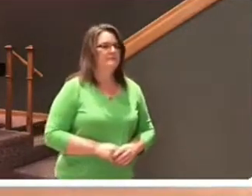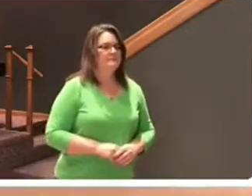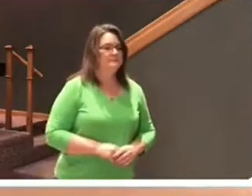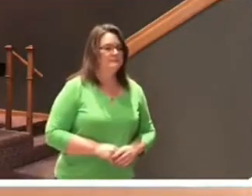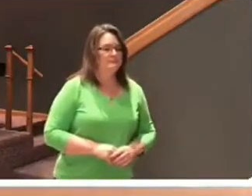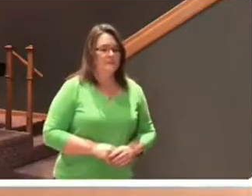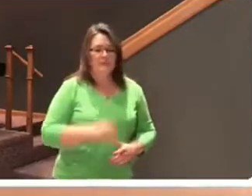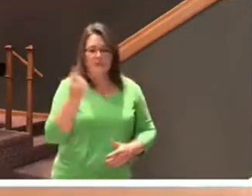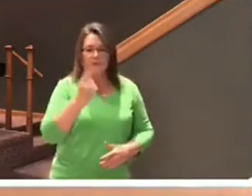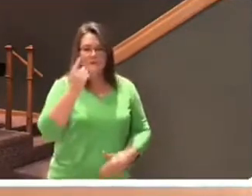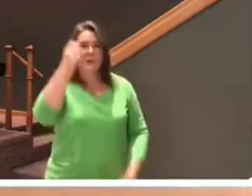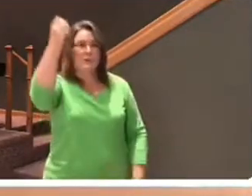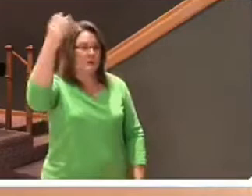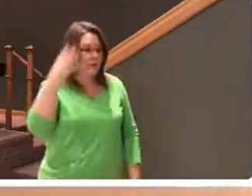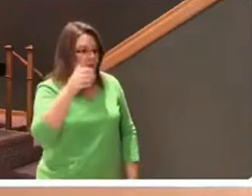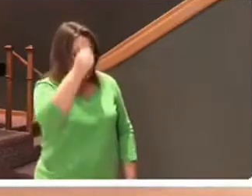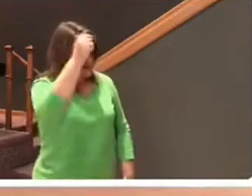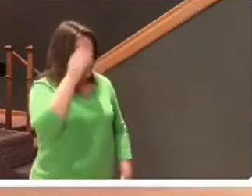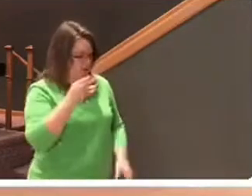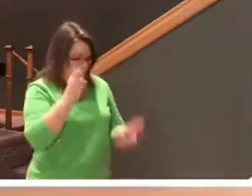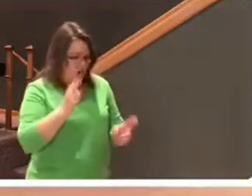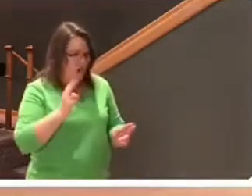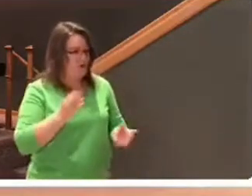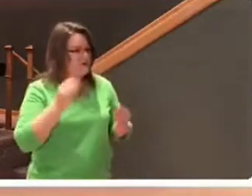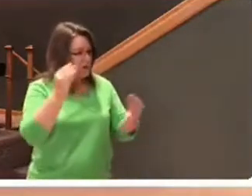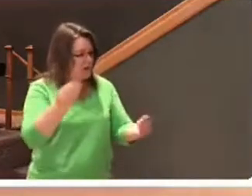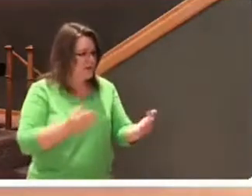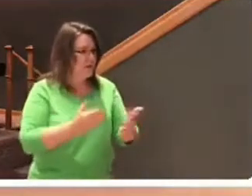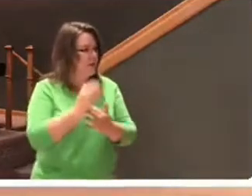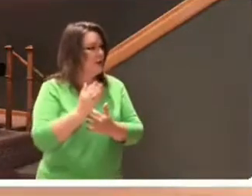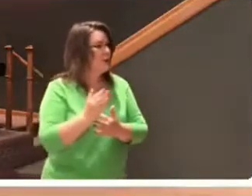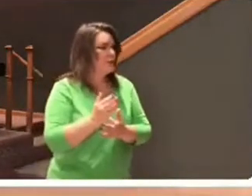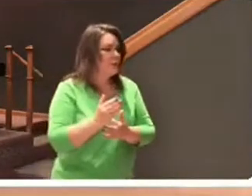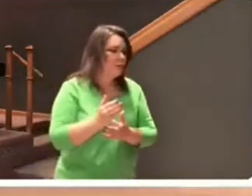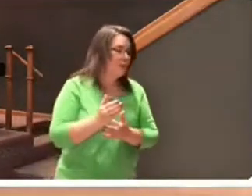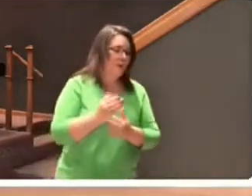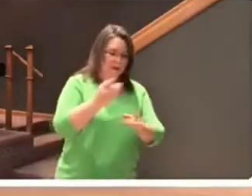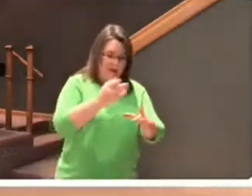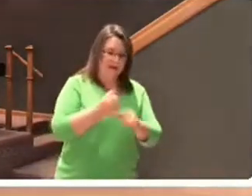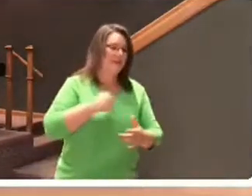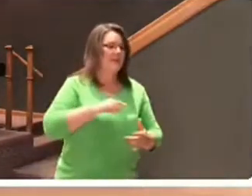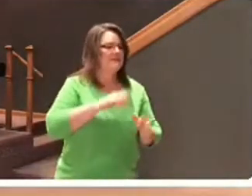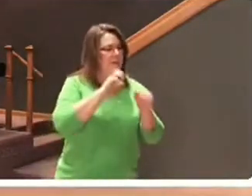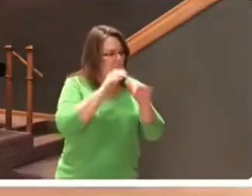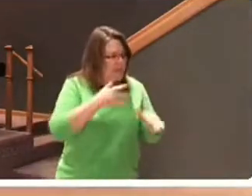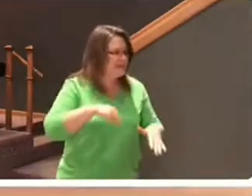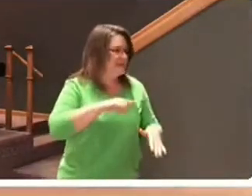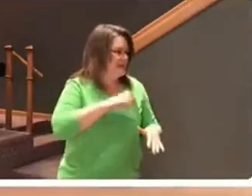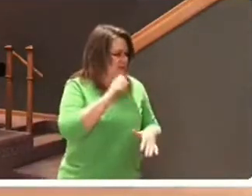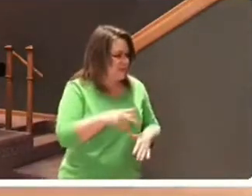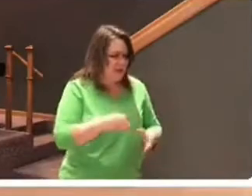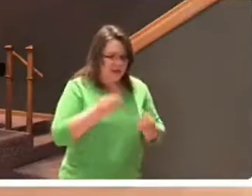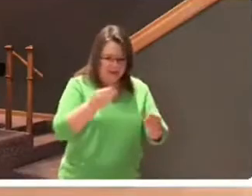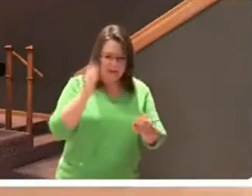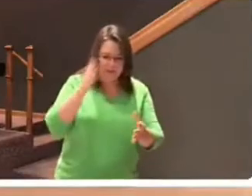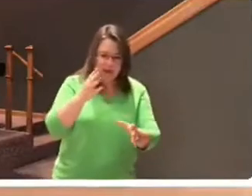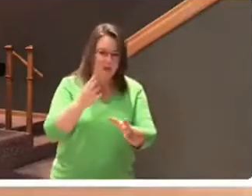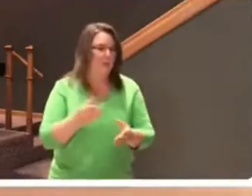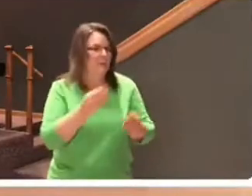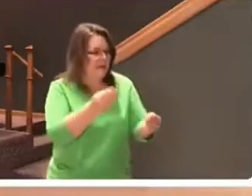It's only grace that God honors our giving through returning to us and blessing us back. Give, and it will